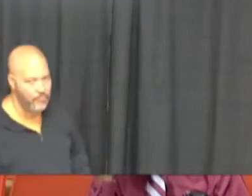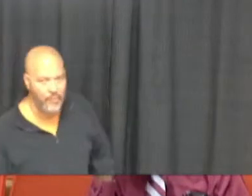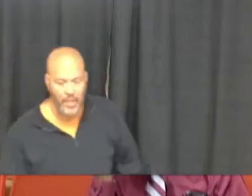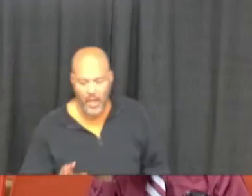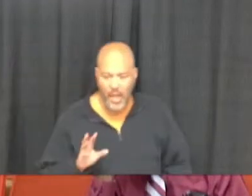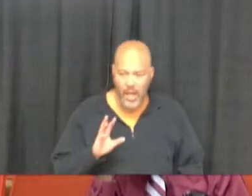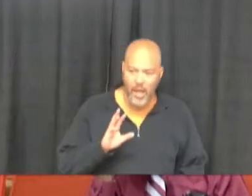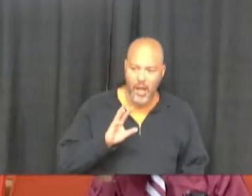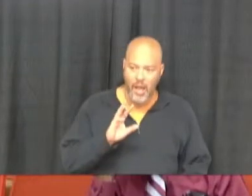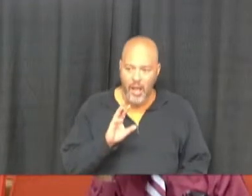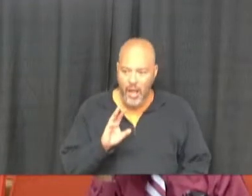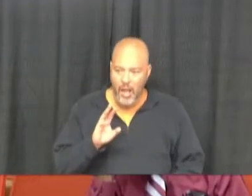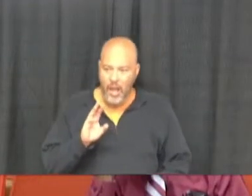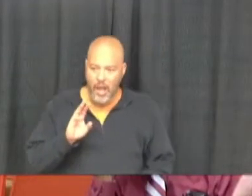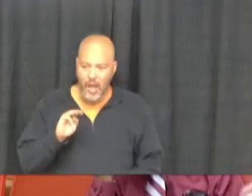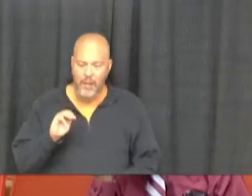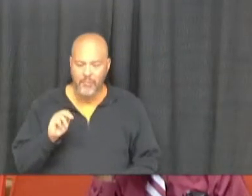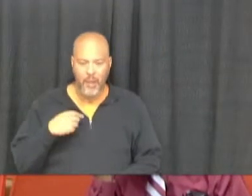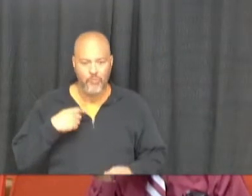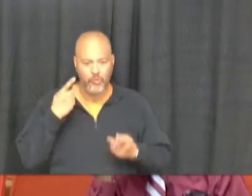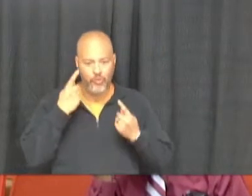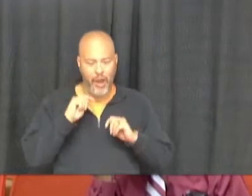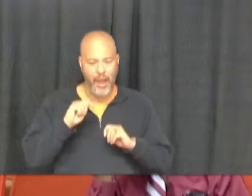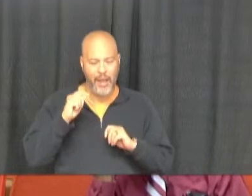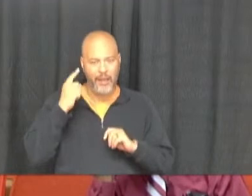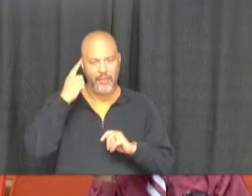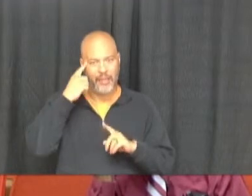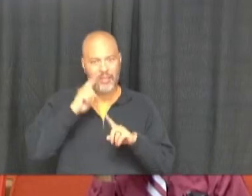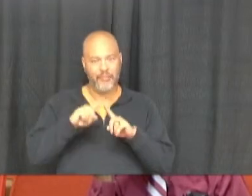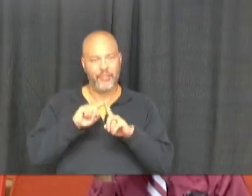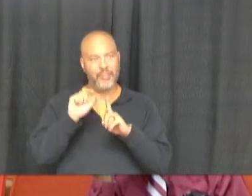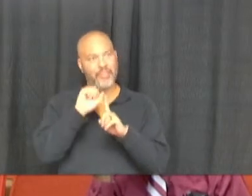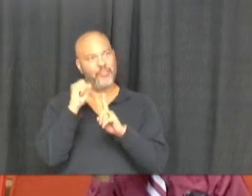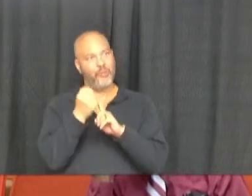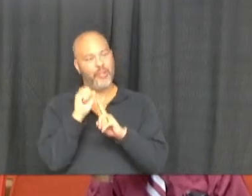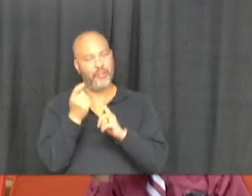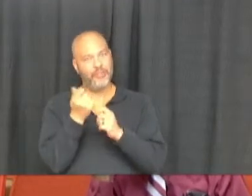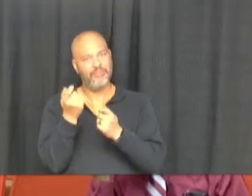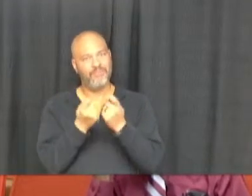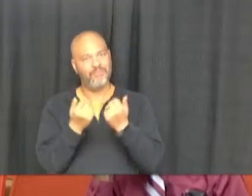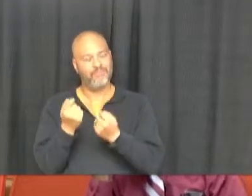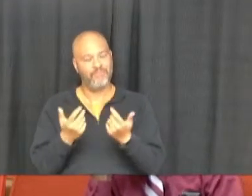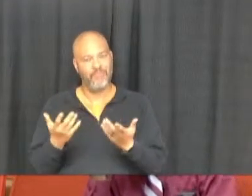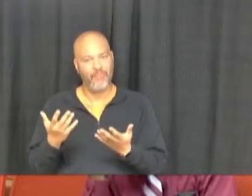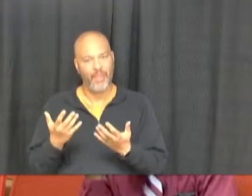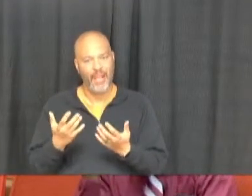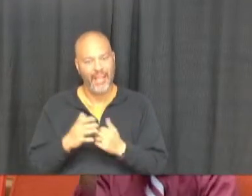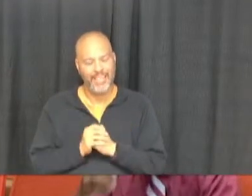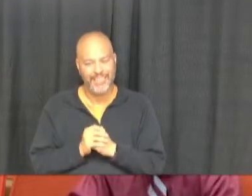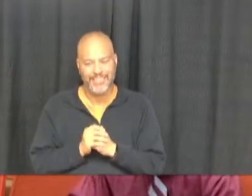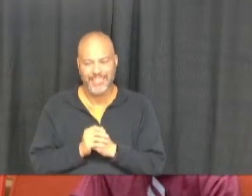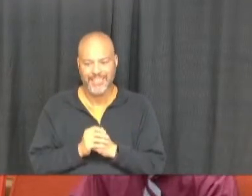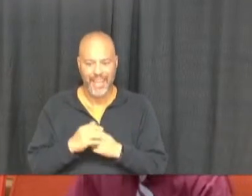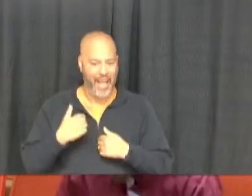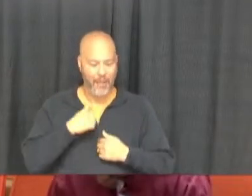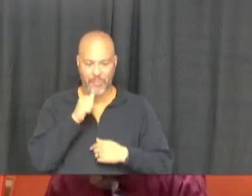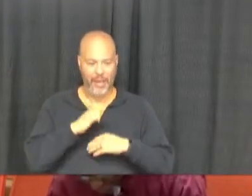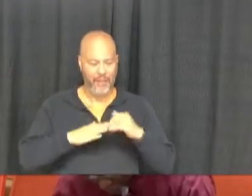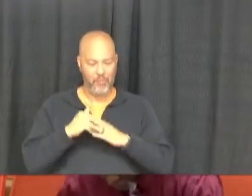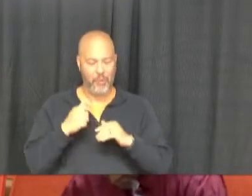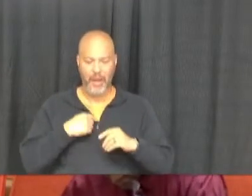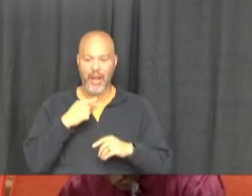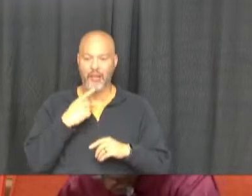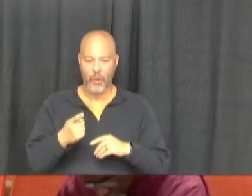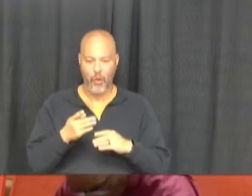I don't, based on I'm trying to think of a number of scenarios to eliminate, and I don't think I'm not comfortable. And I told the